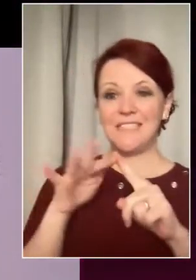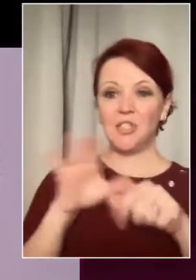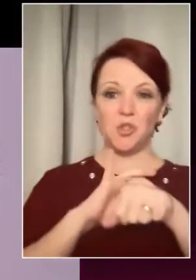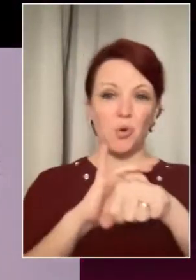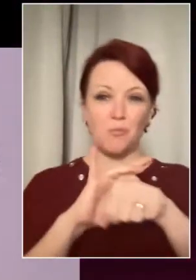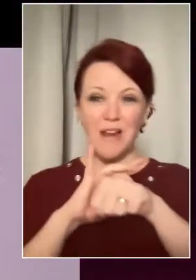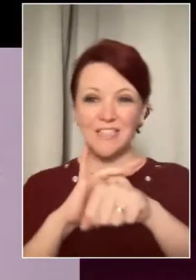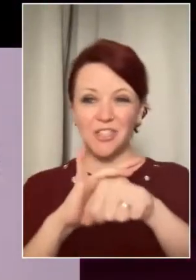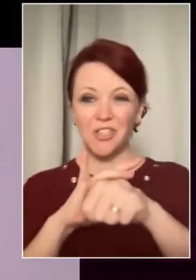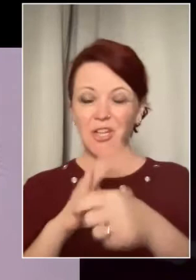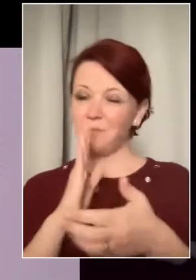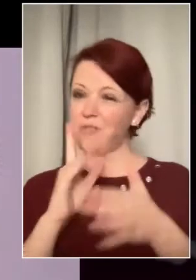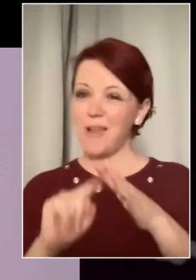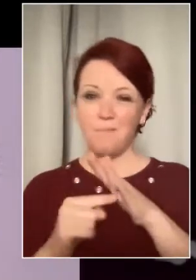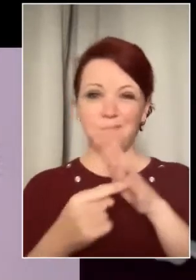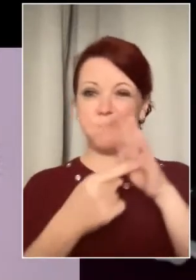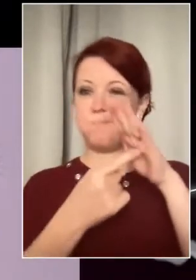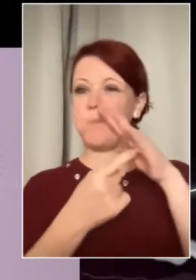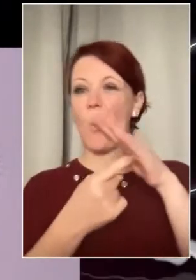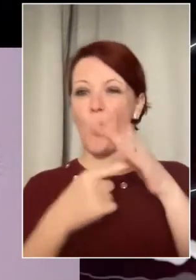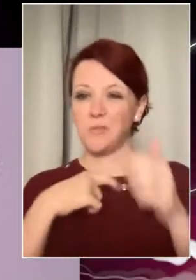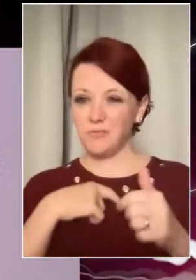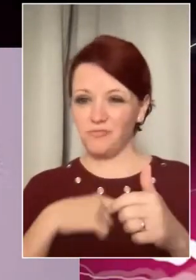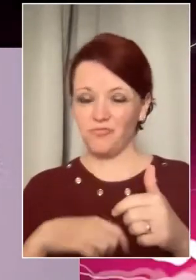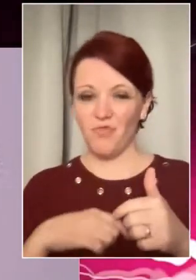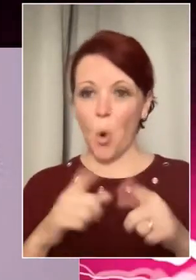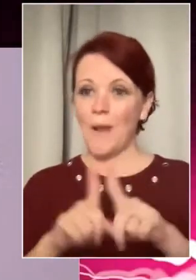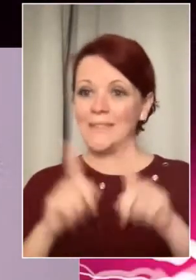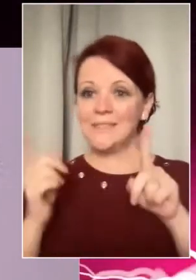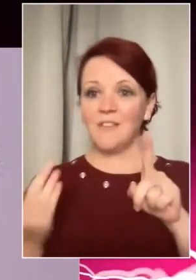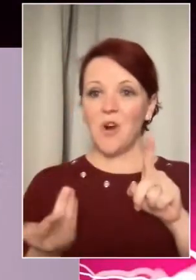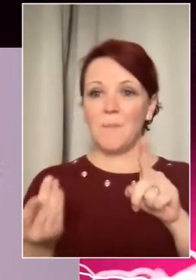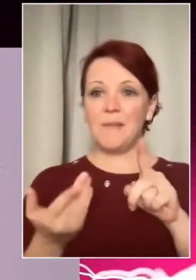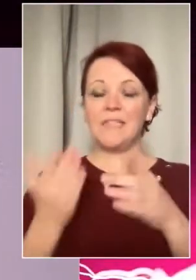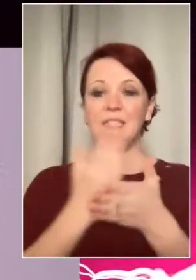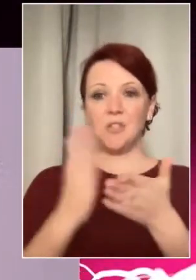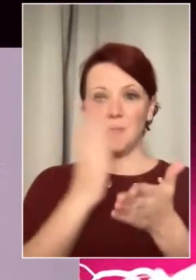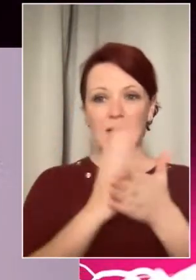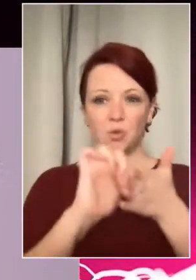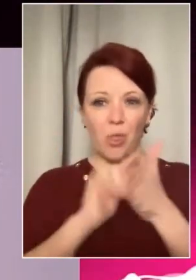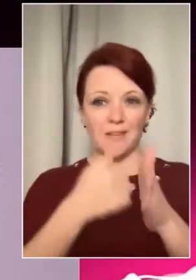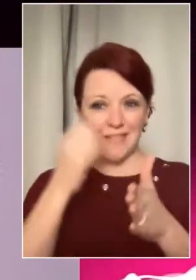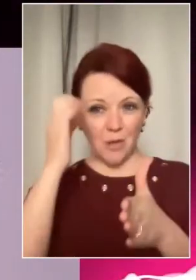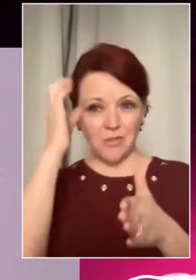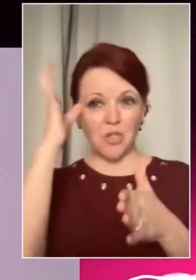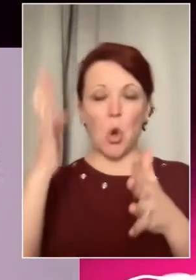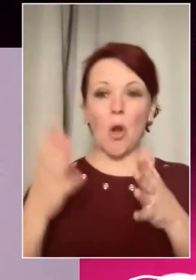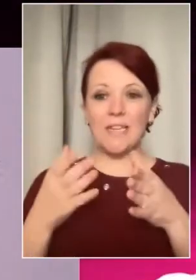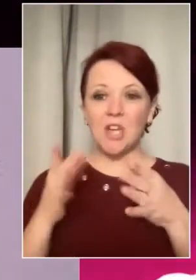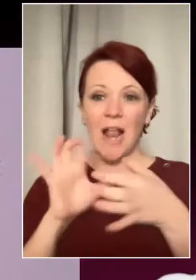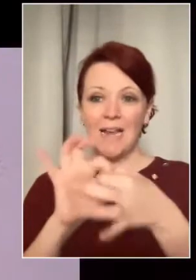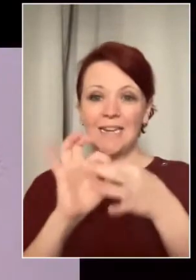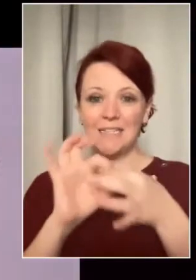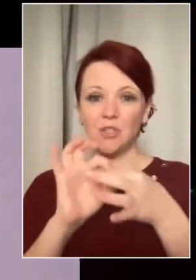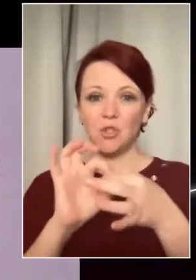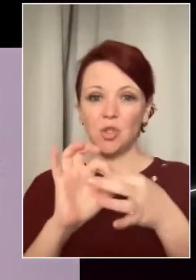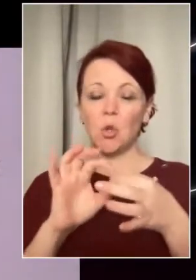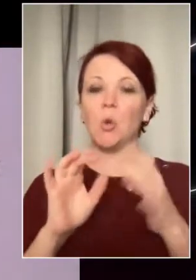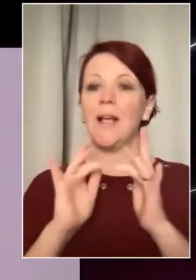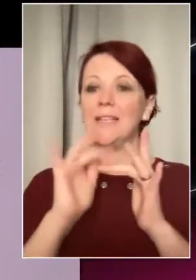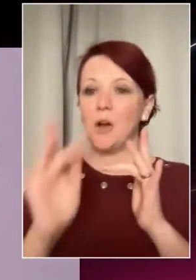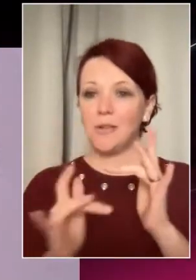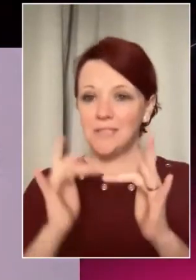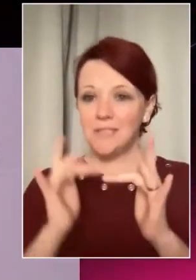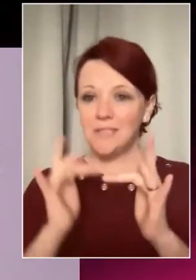in enabling organisations to secure much needed talent in critical business areas such as software, cyber, AI and